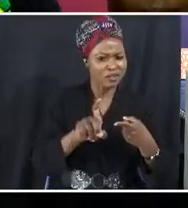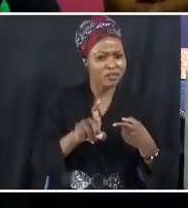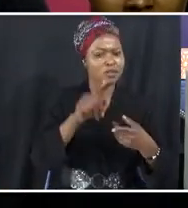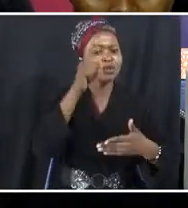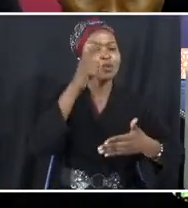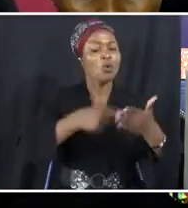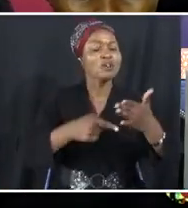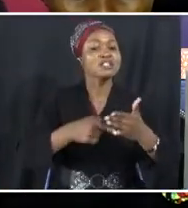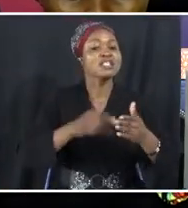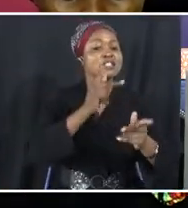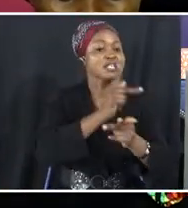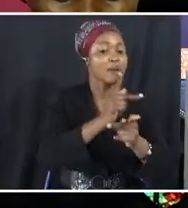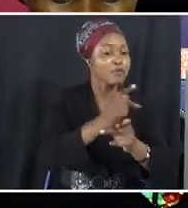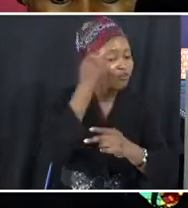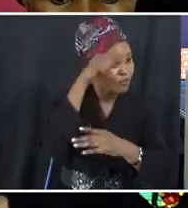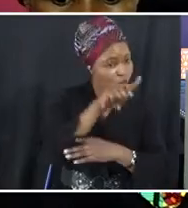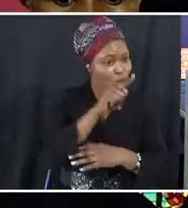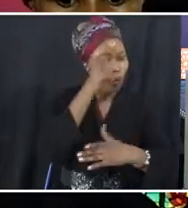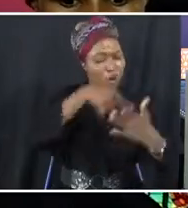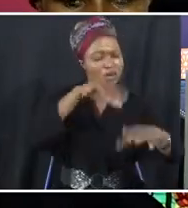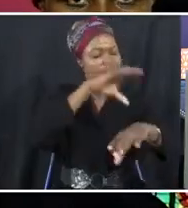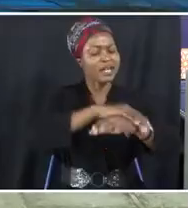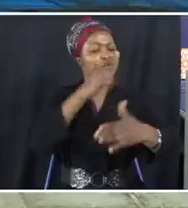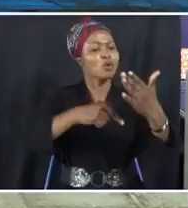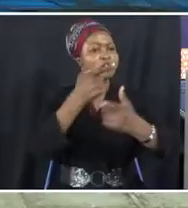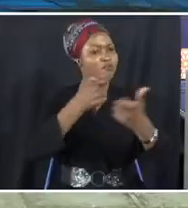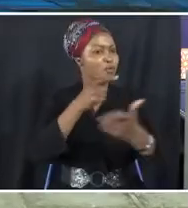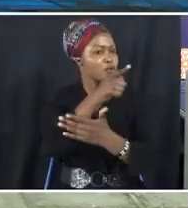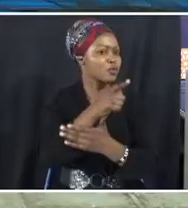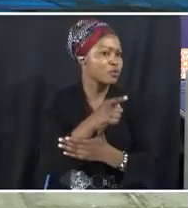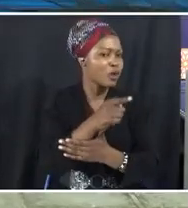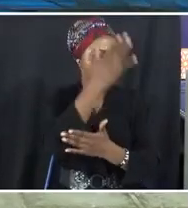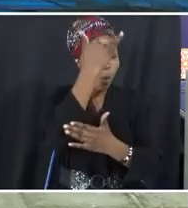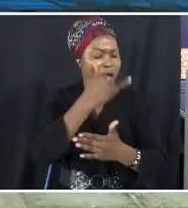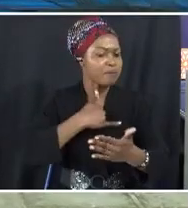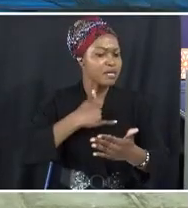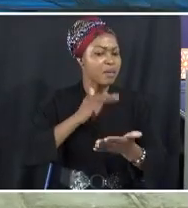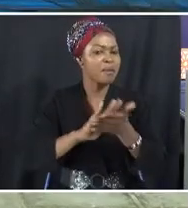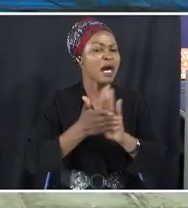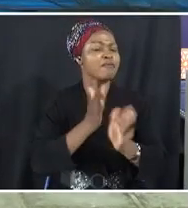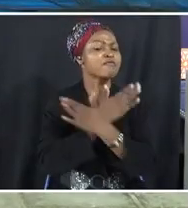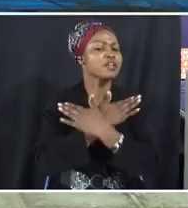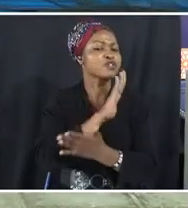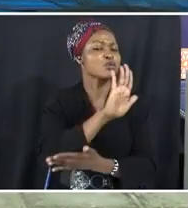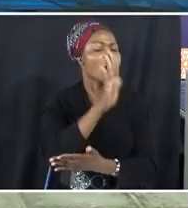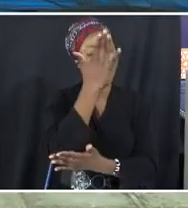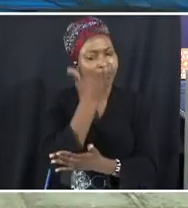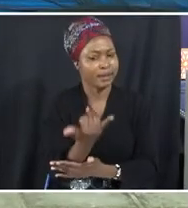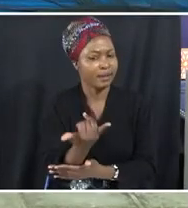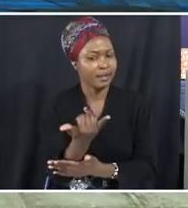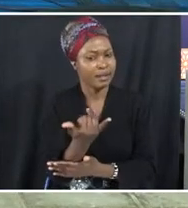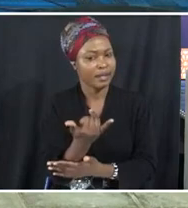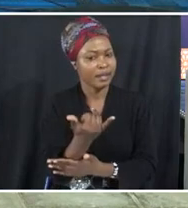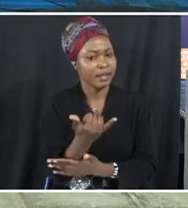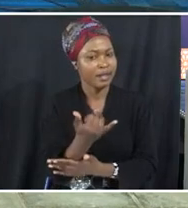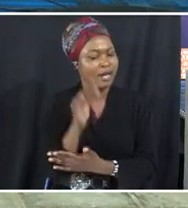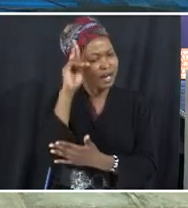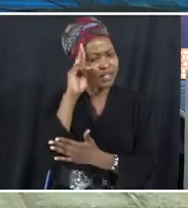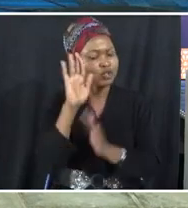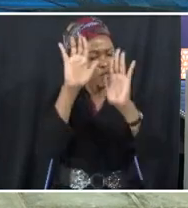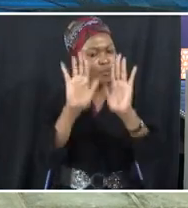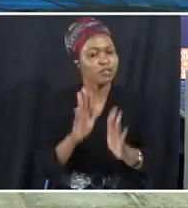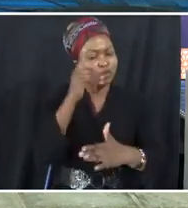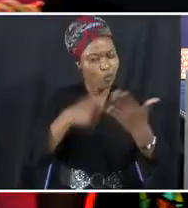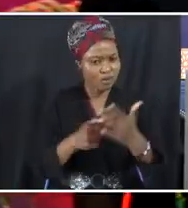is in store for me? What do I get from, you know, keeping my friendship with you? And therefore, oftentimes